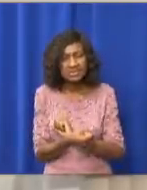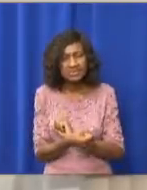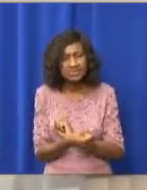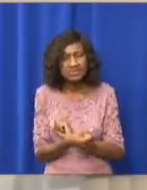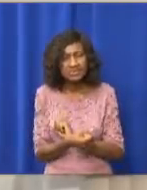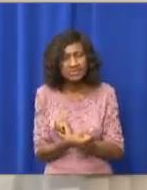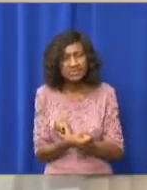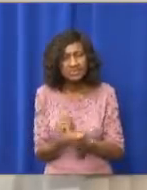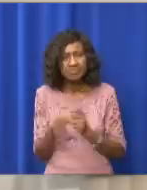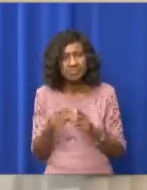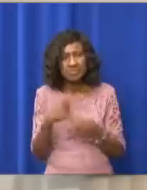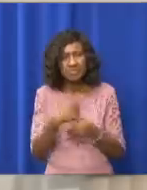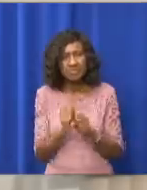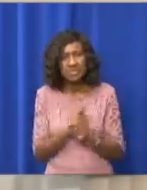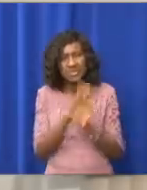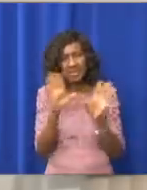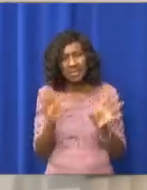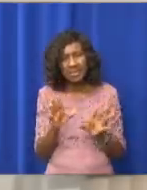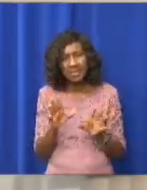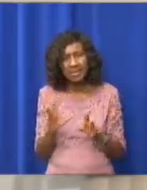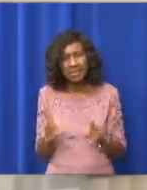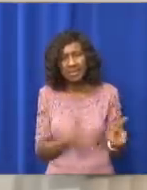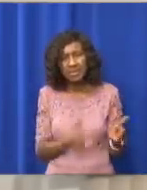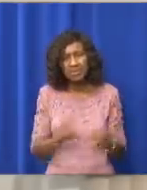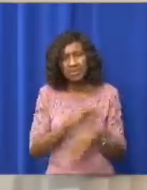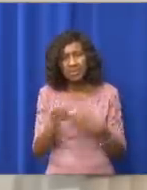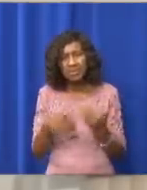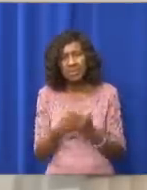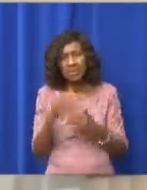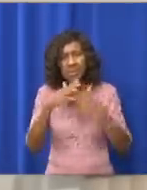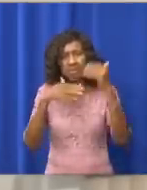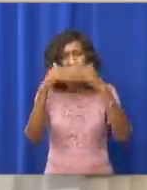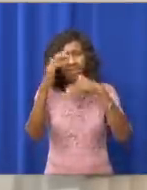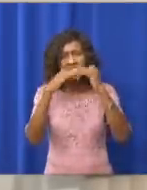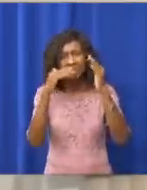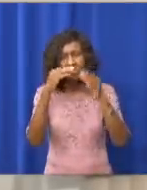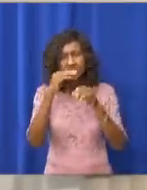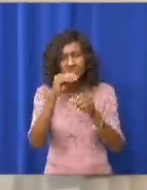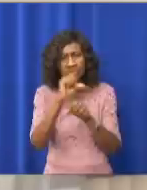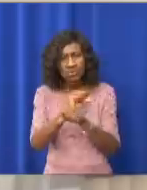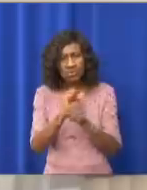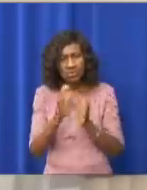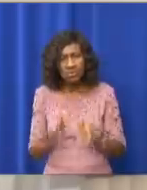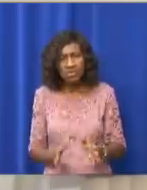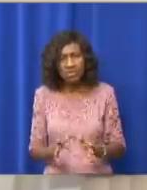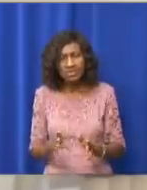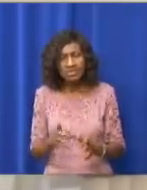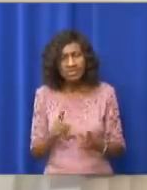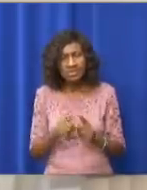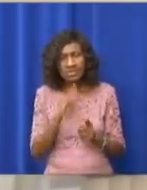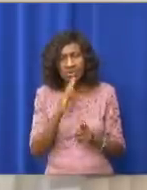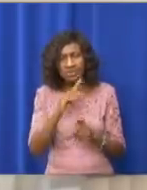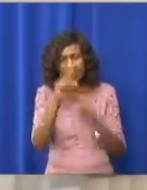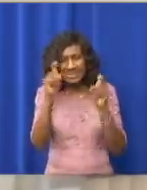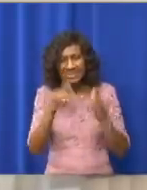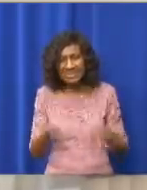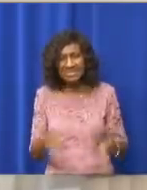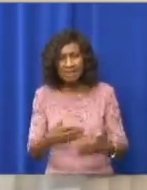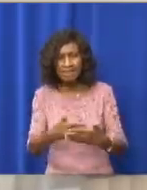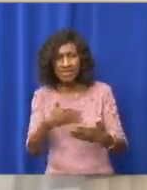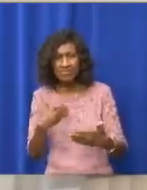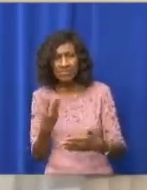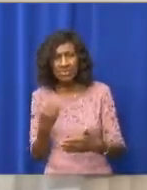clarification, Premier, do all construction workers need to be tested before they're back out to work?